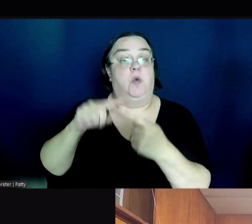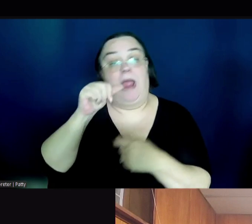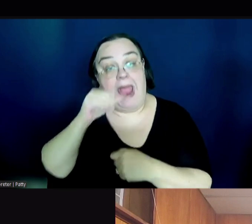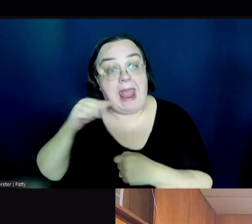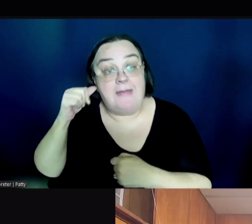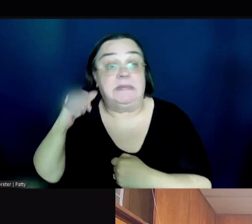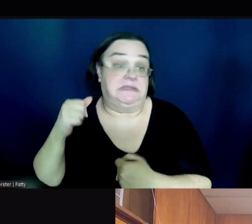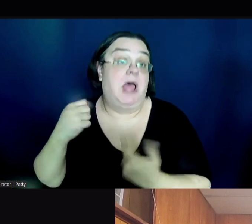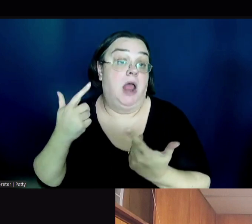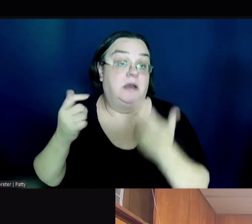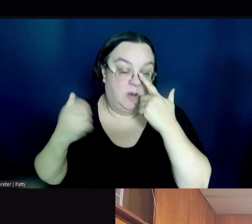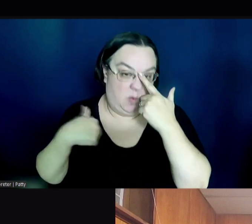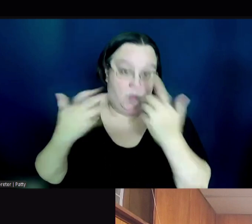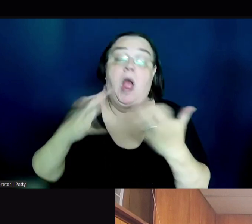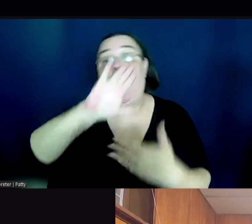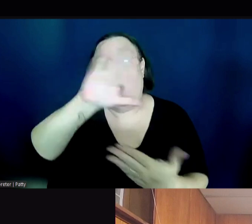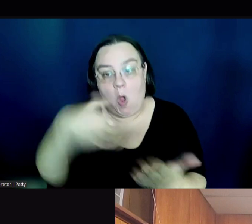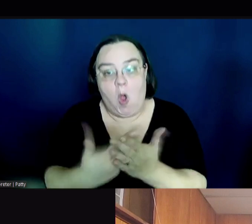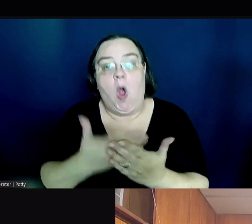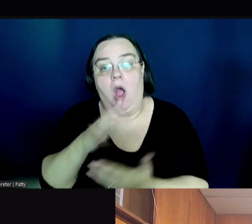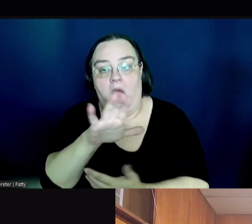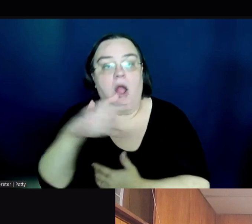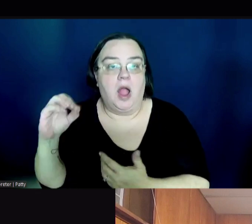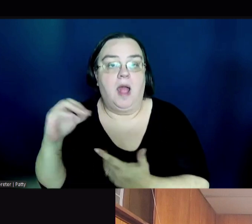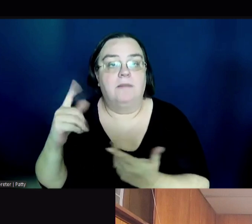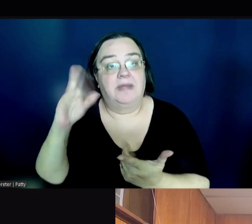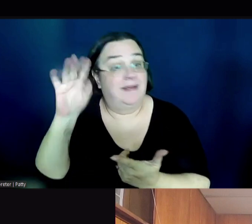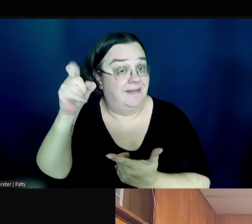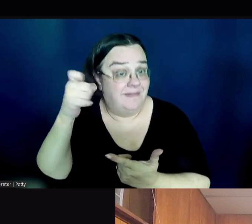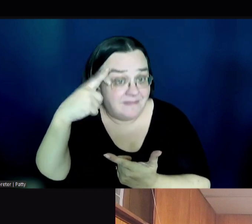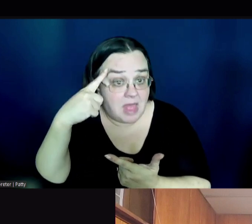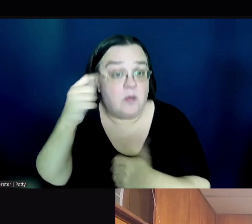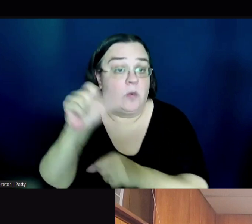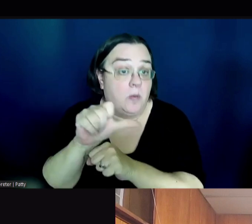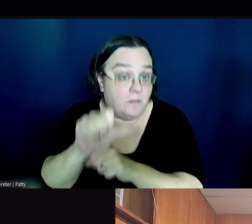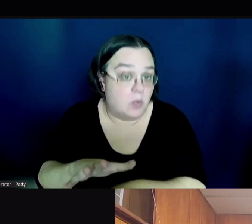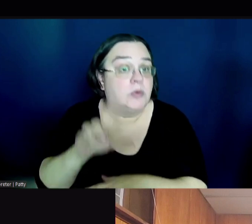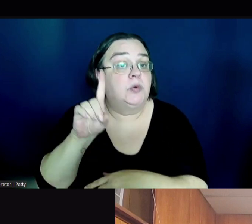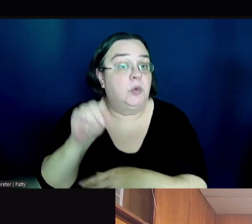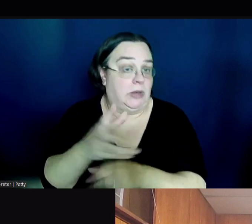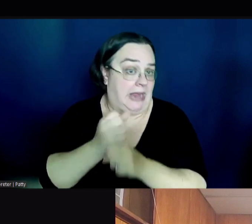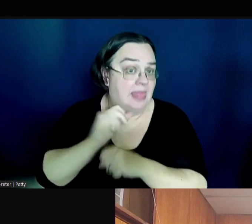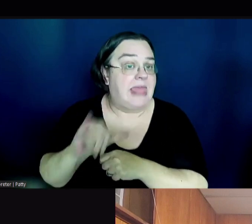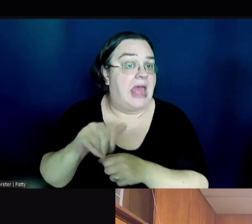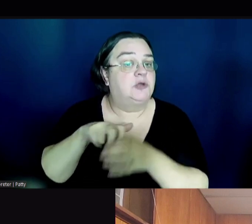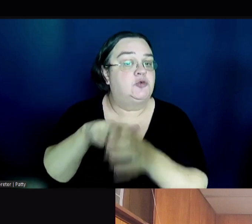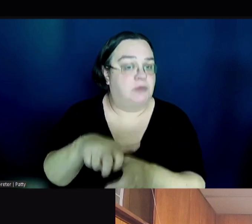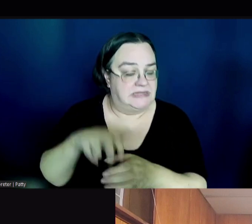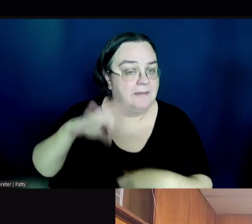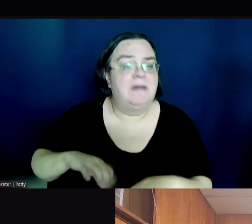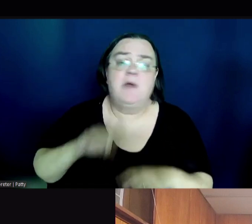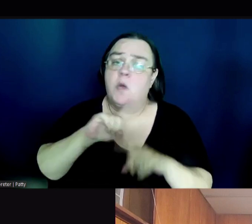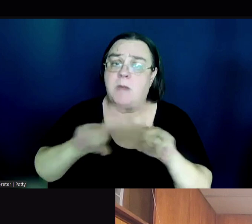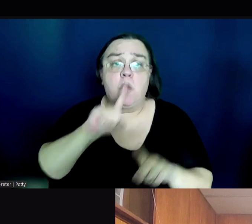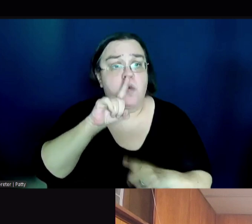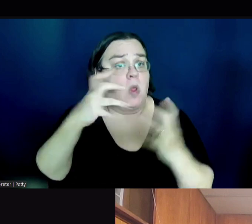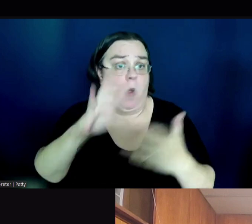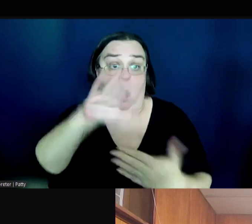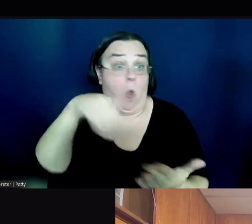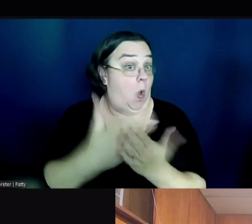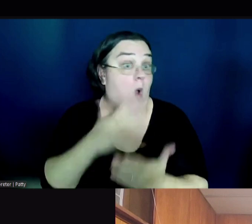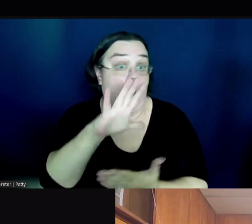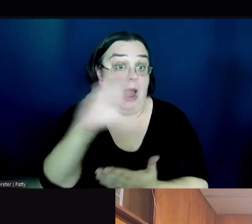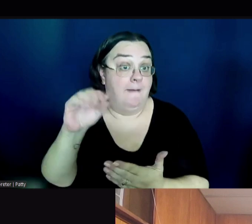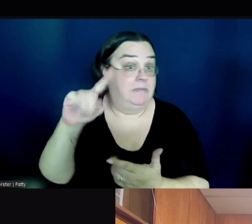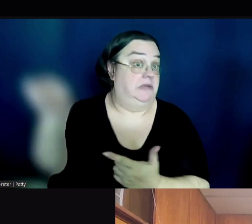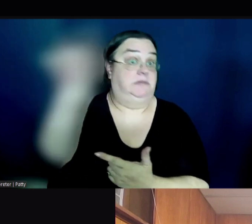all companies, obviously federal employees receive a transit benefit, but we really want all companies out there